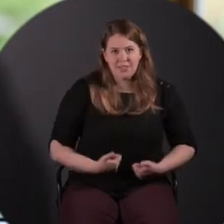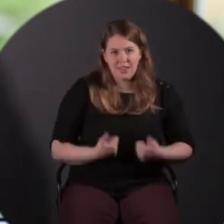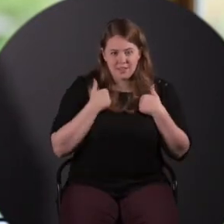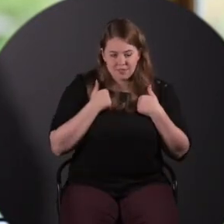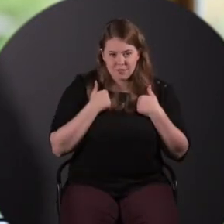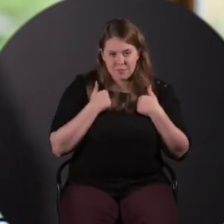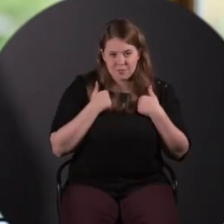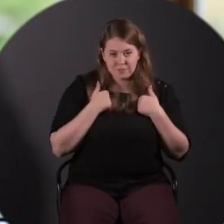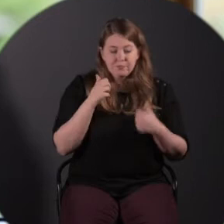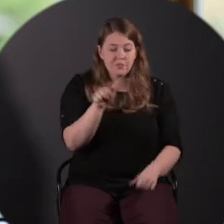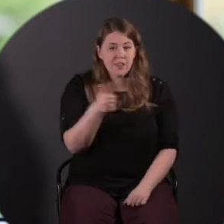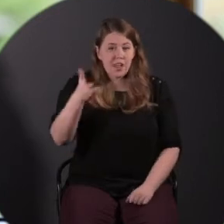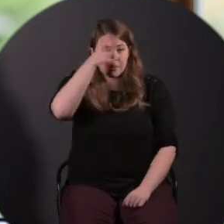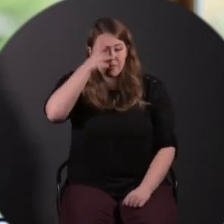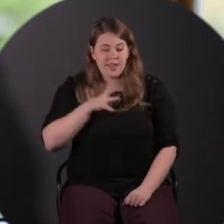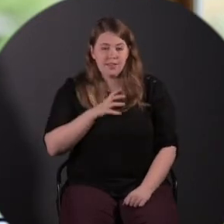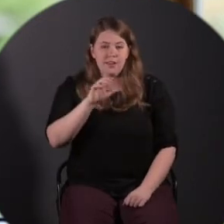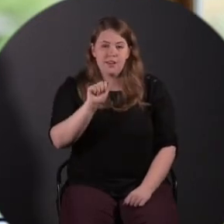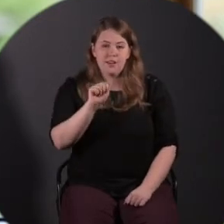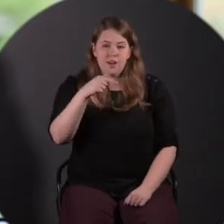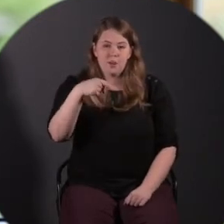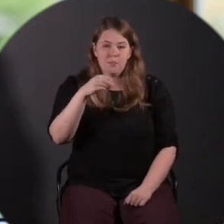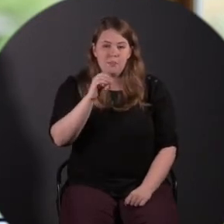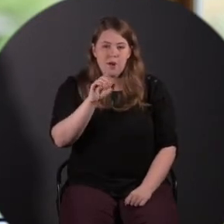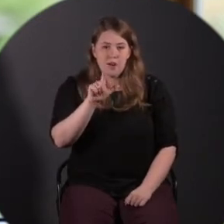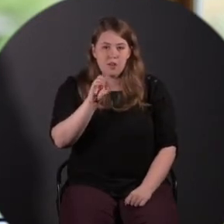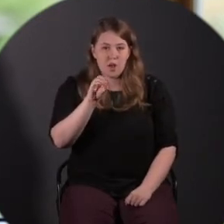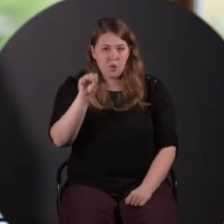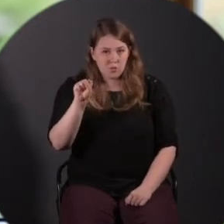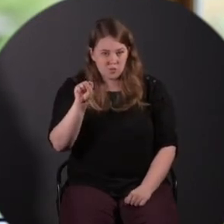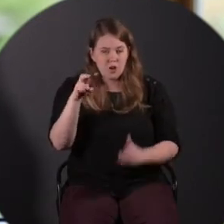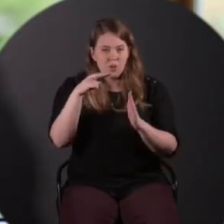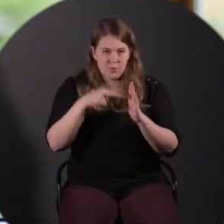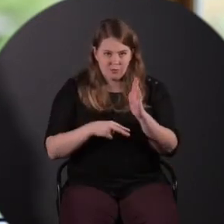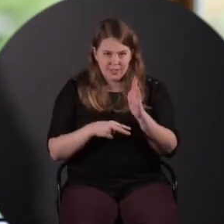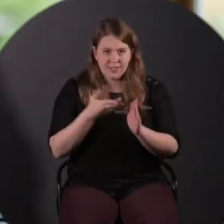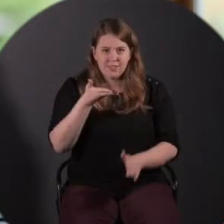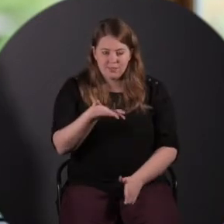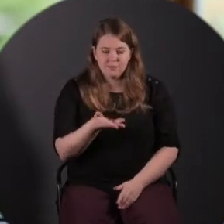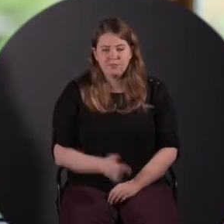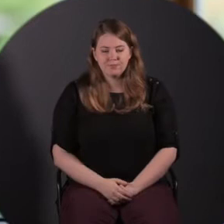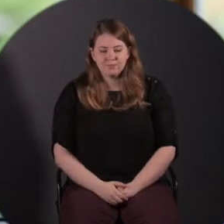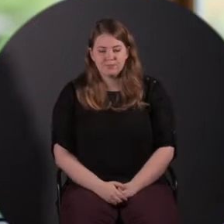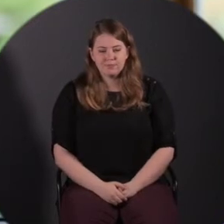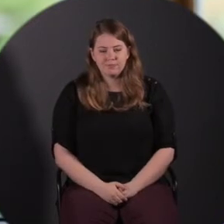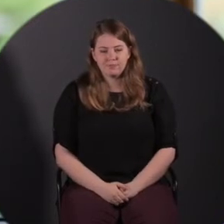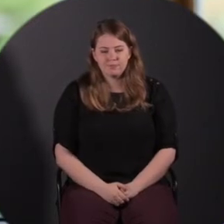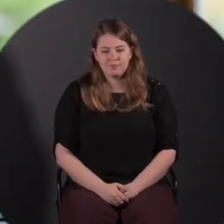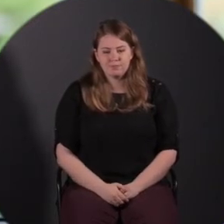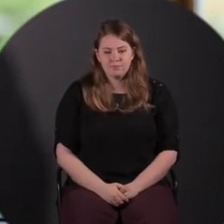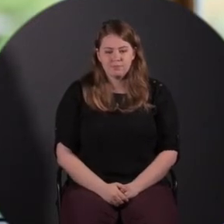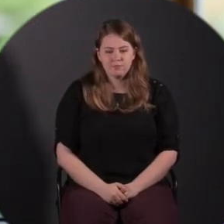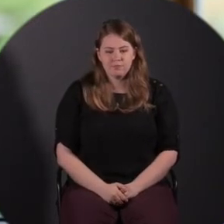His name is Apollos. And we read about Apollos in verses 24 and 26. It says, a Jew named Apollos, who